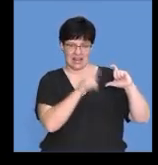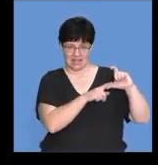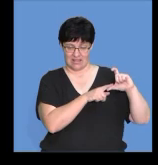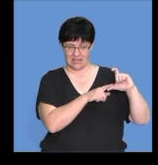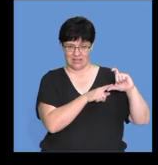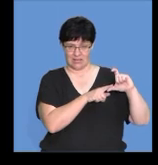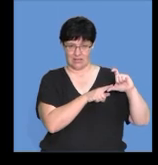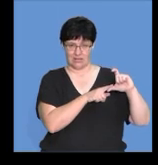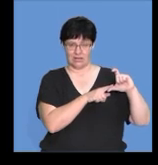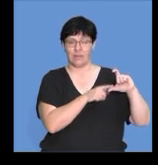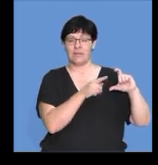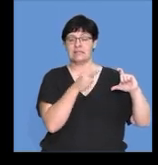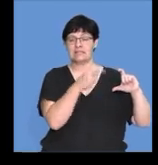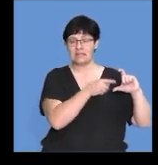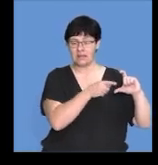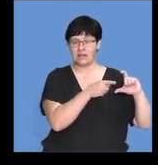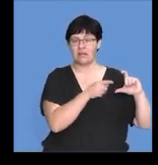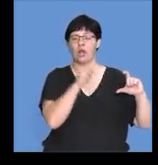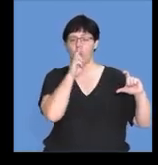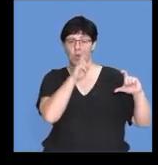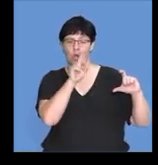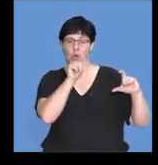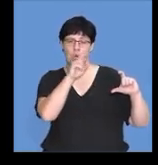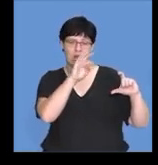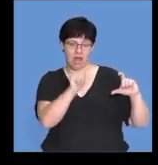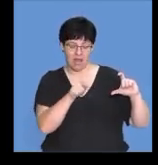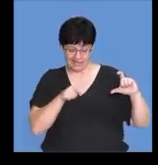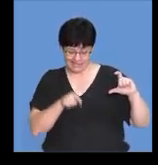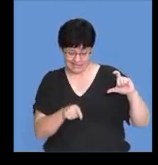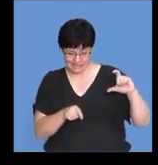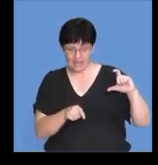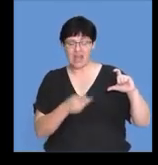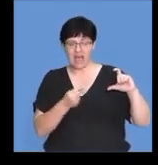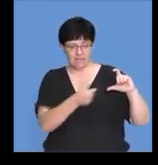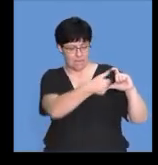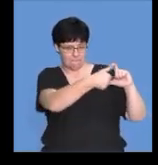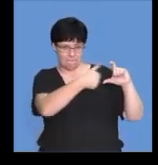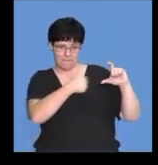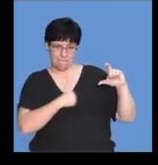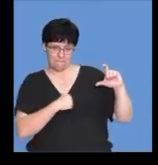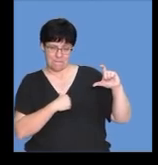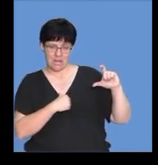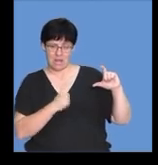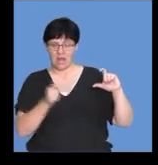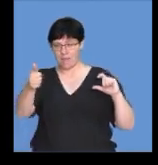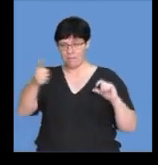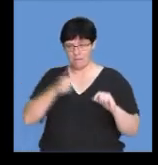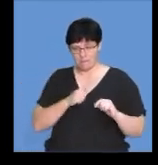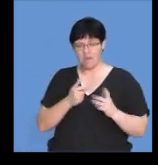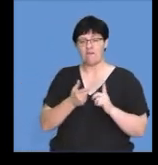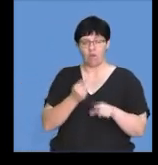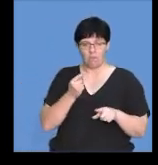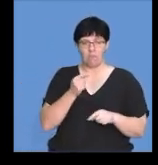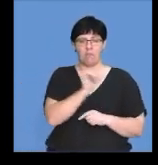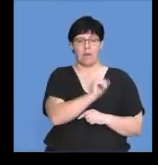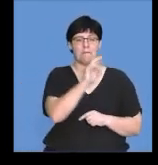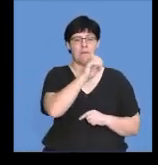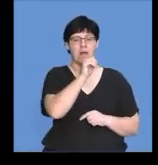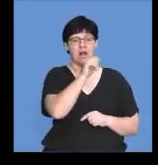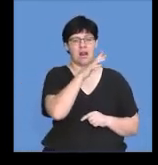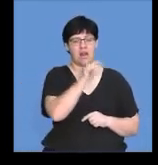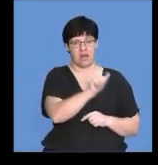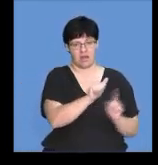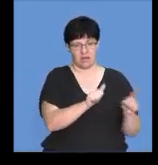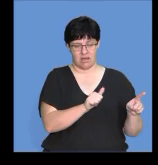I mentioned, looking at Luna, we know that Luna has inherited the recessive allele from Mabala